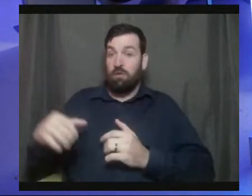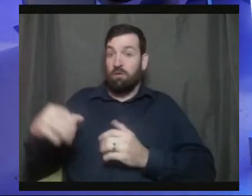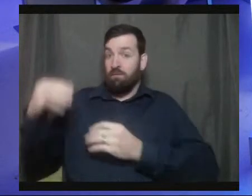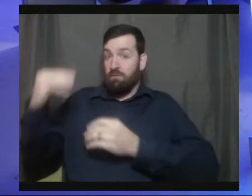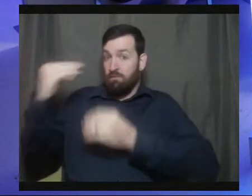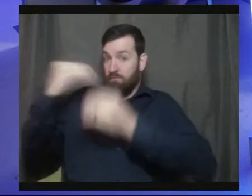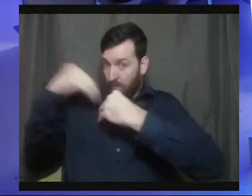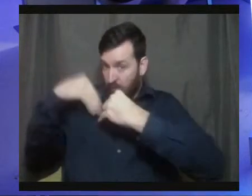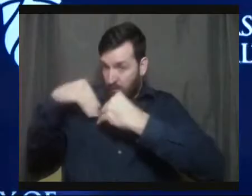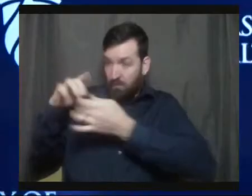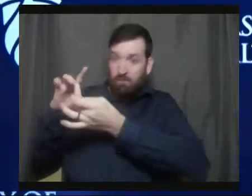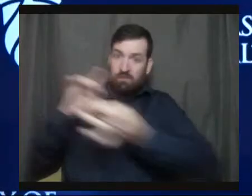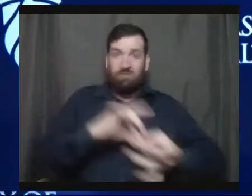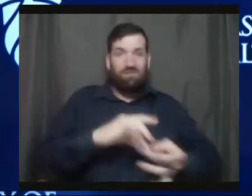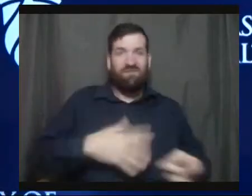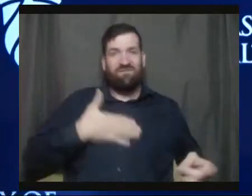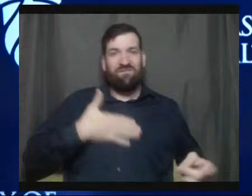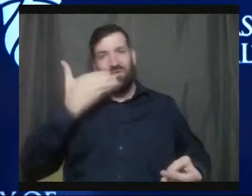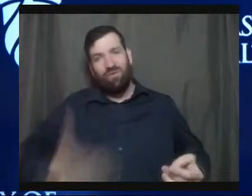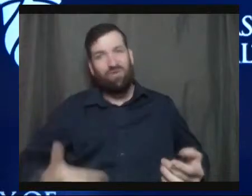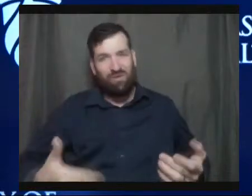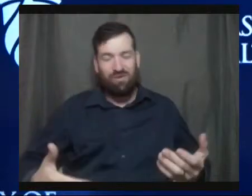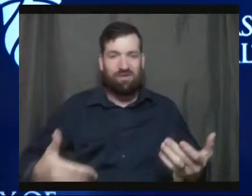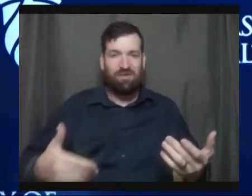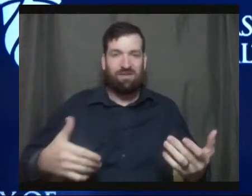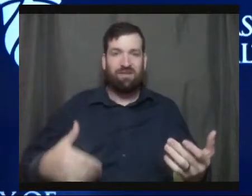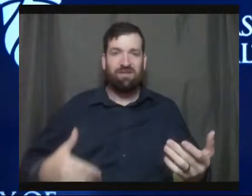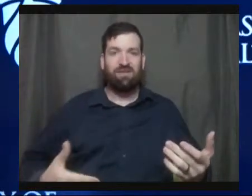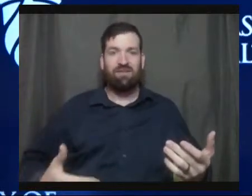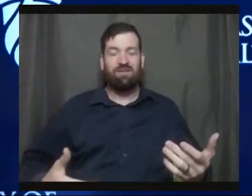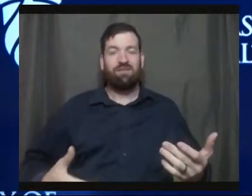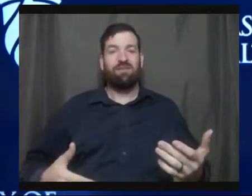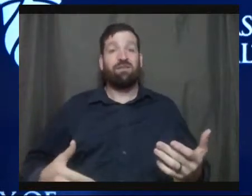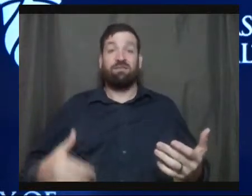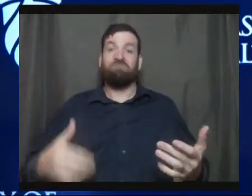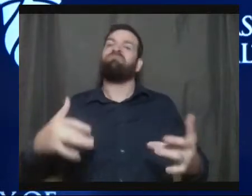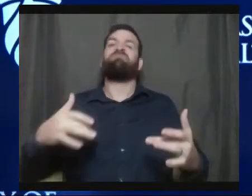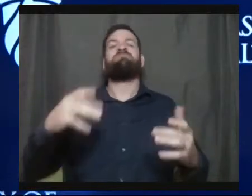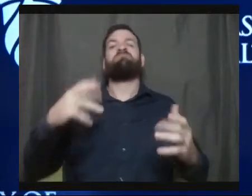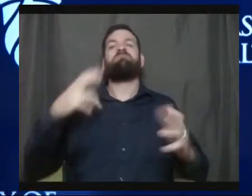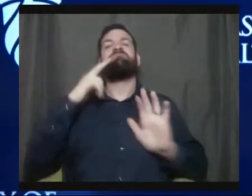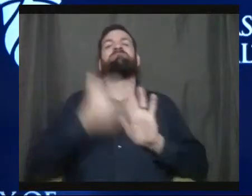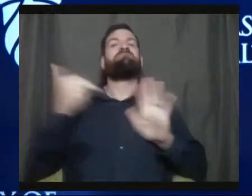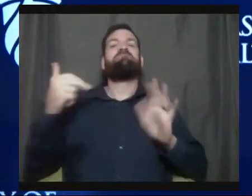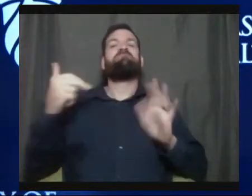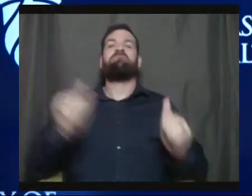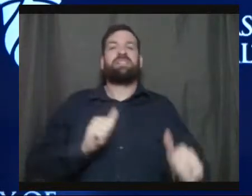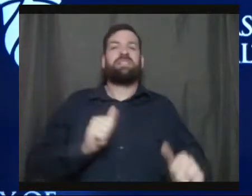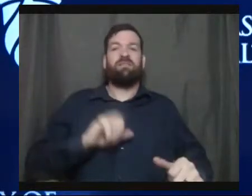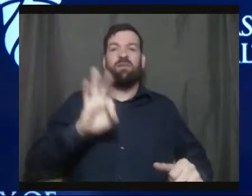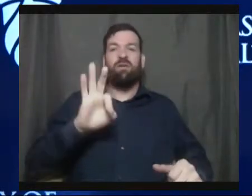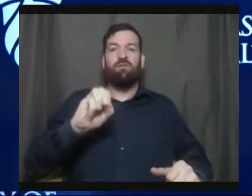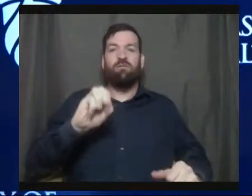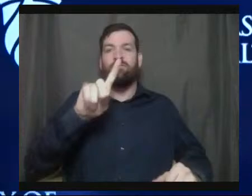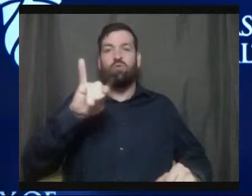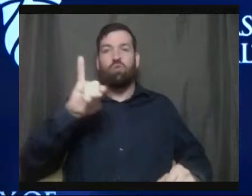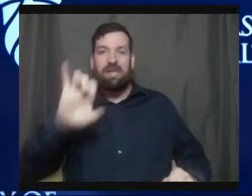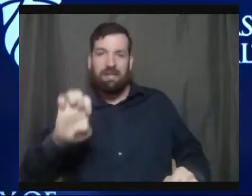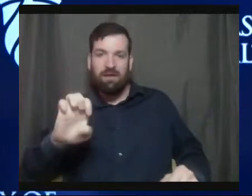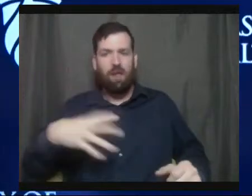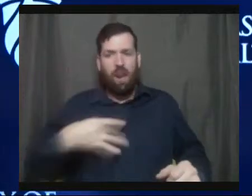right? Absolutely, and I considered myself a foodie because I really enjoyed going out and trying different things. However, it